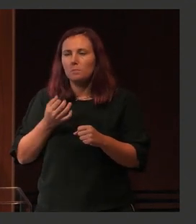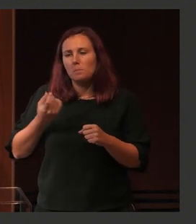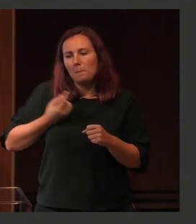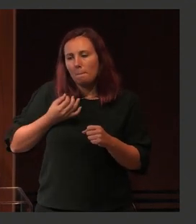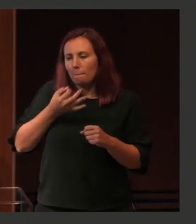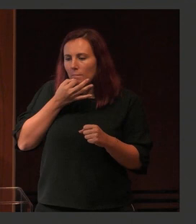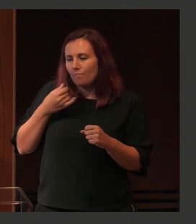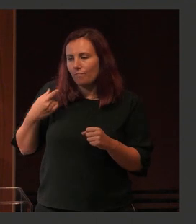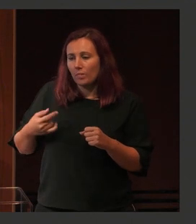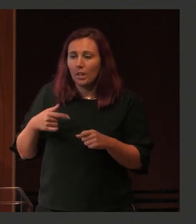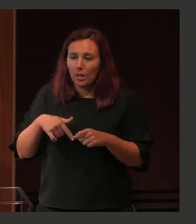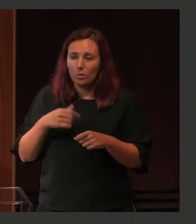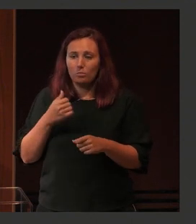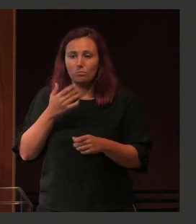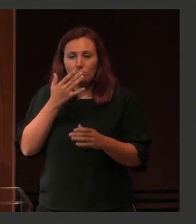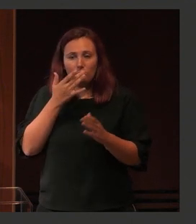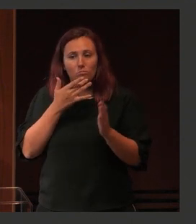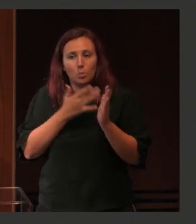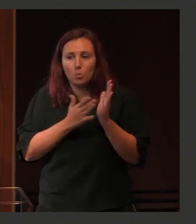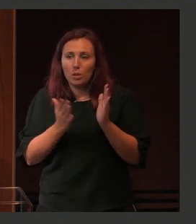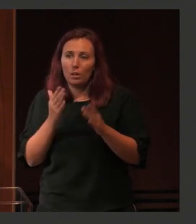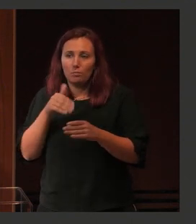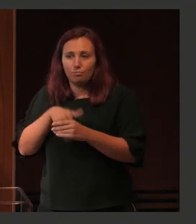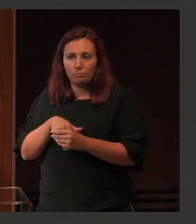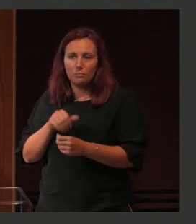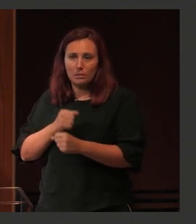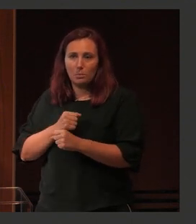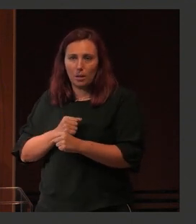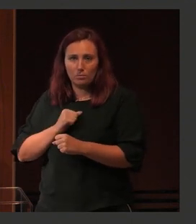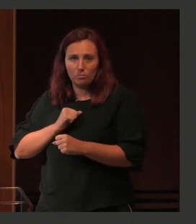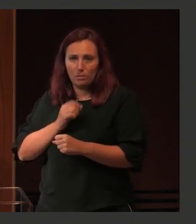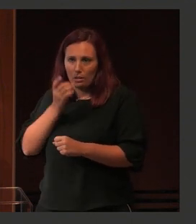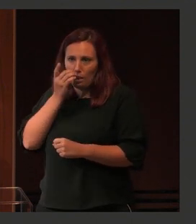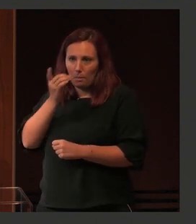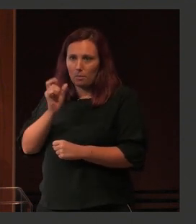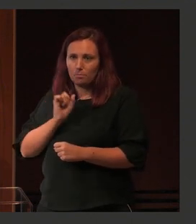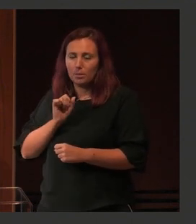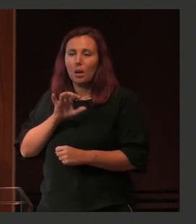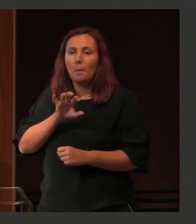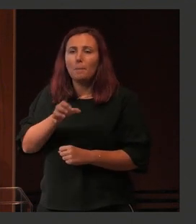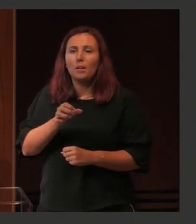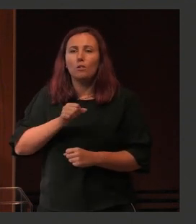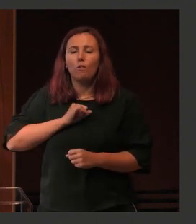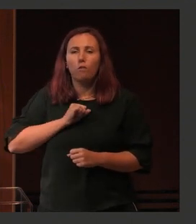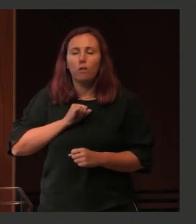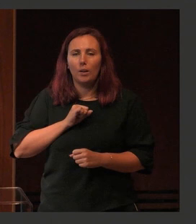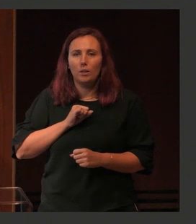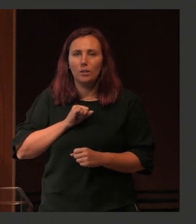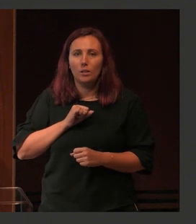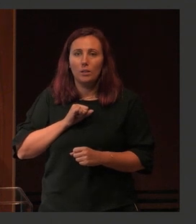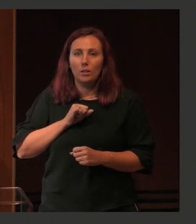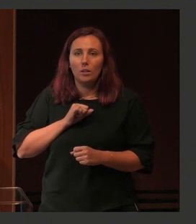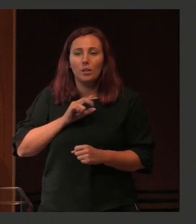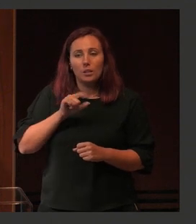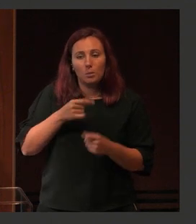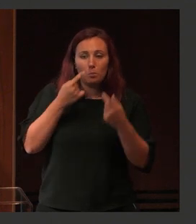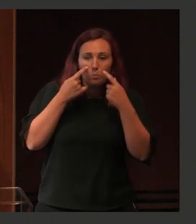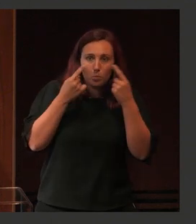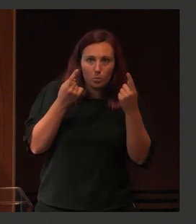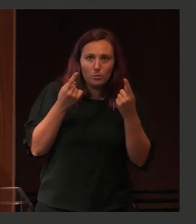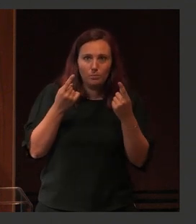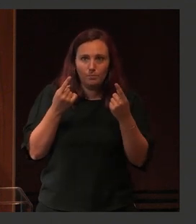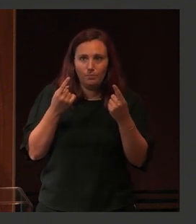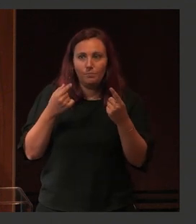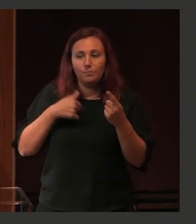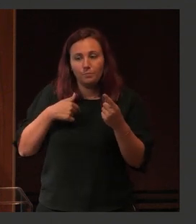German librarian in my country, as a public librarian as well, I had to defend